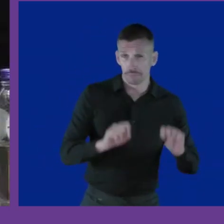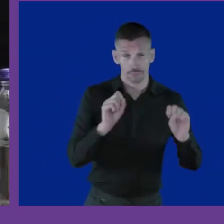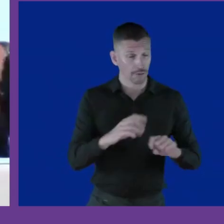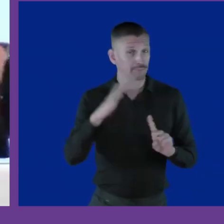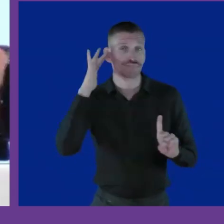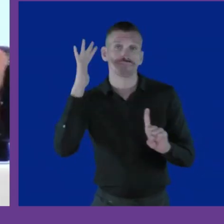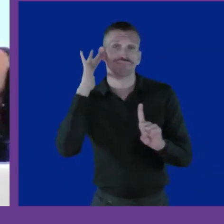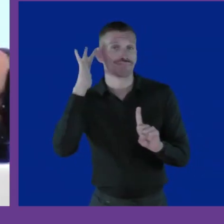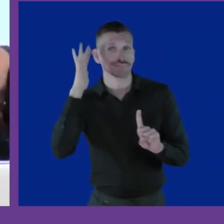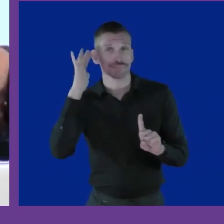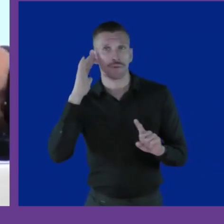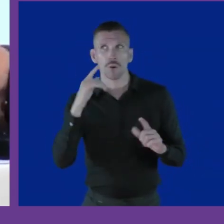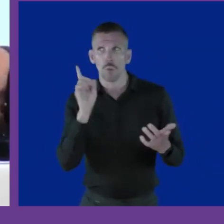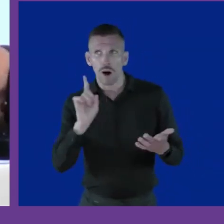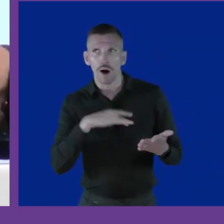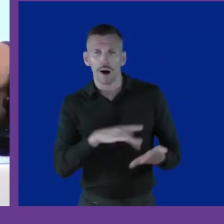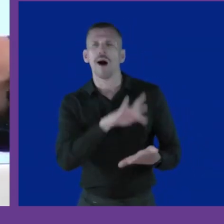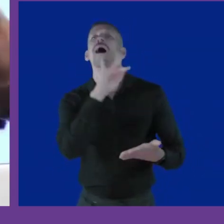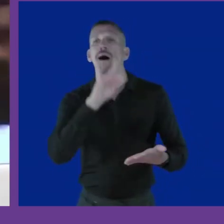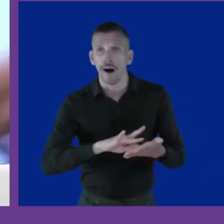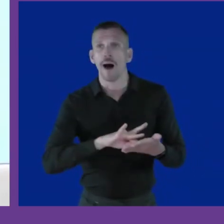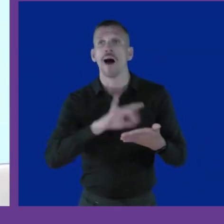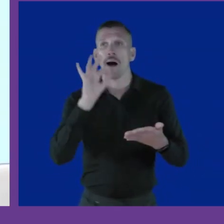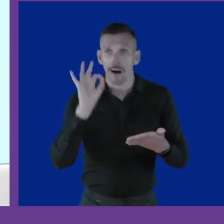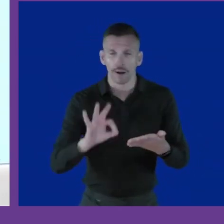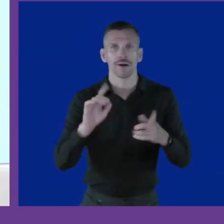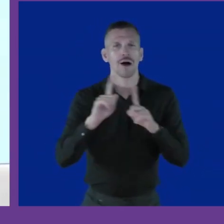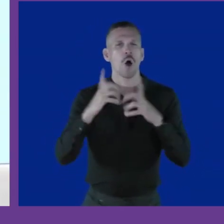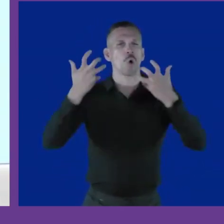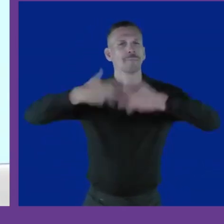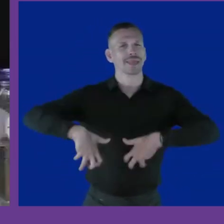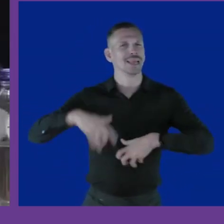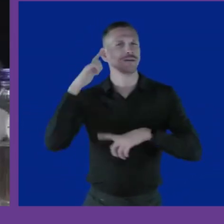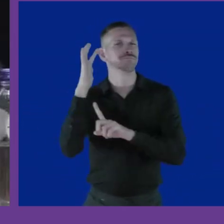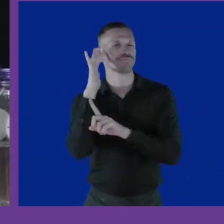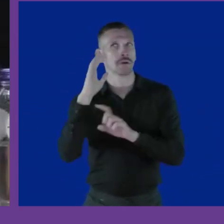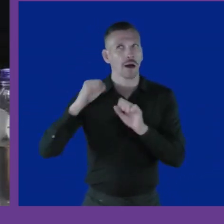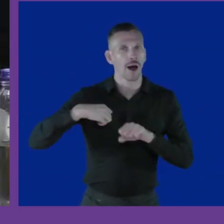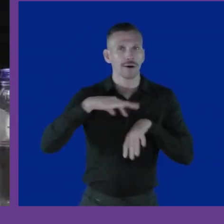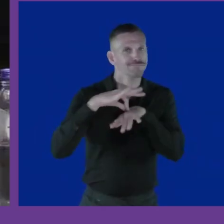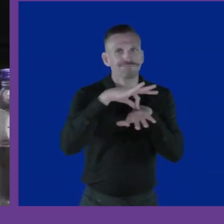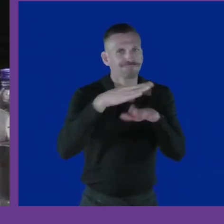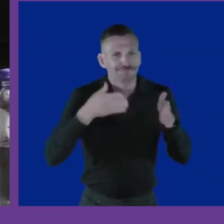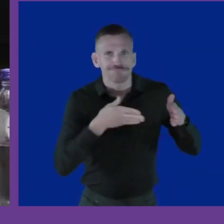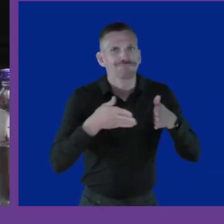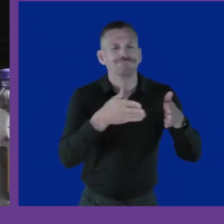finger and explore. Well done. Press done to collect another package. And that's it. Thank you for the demo.